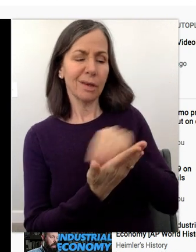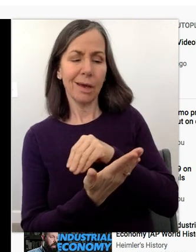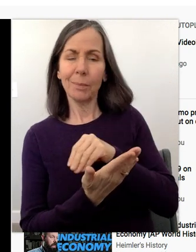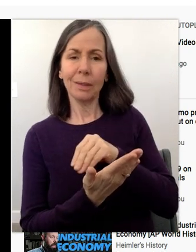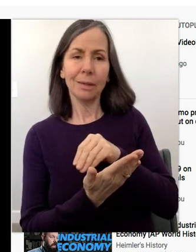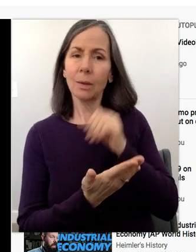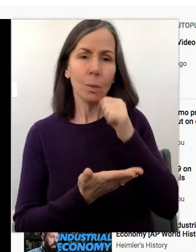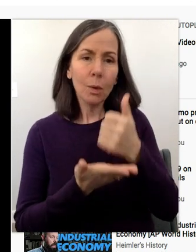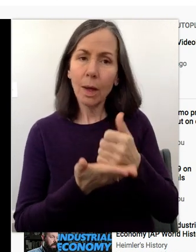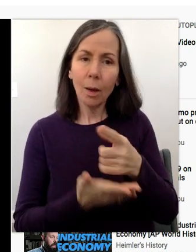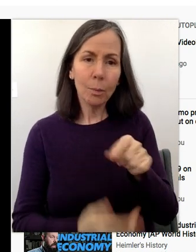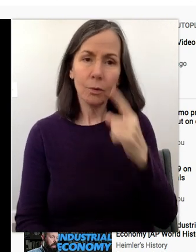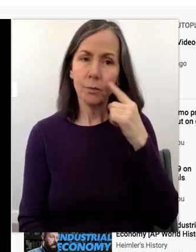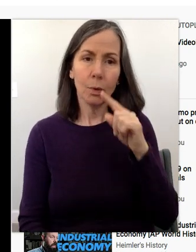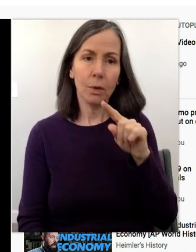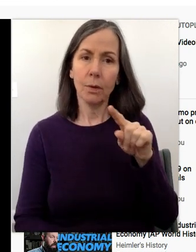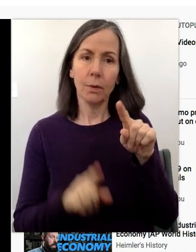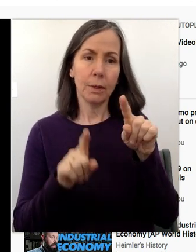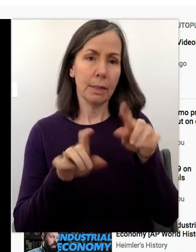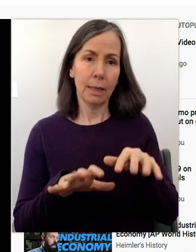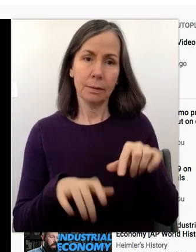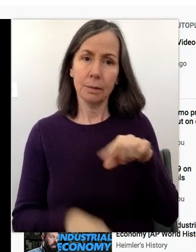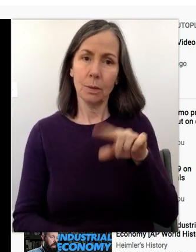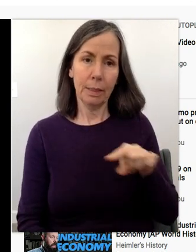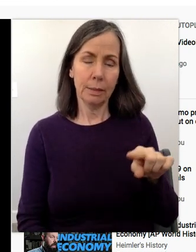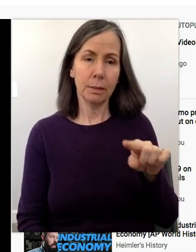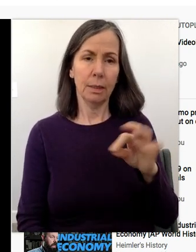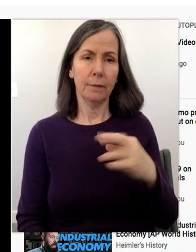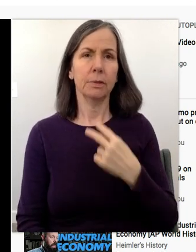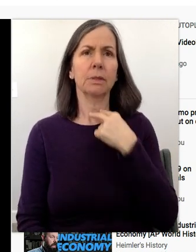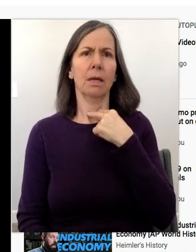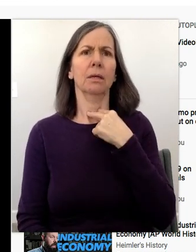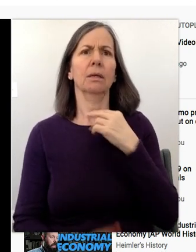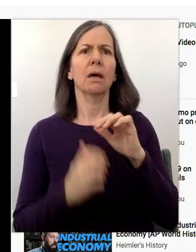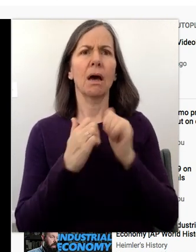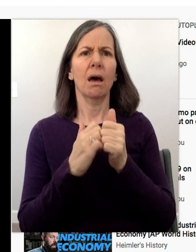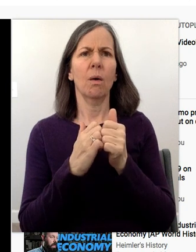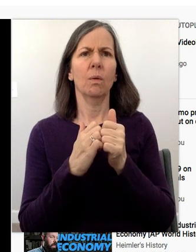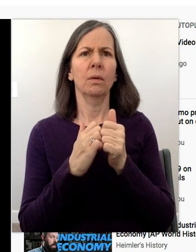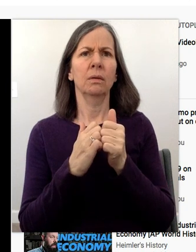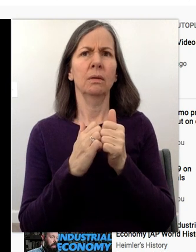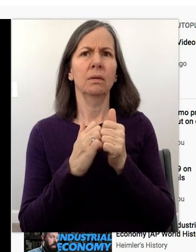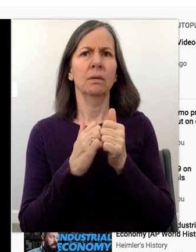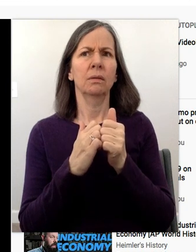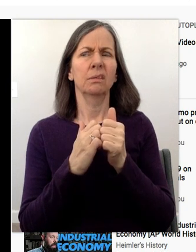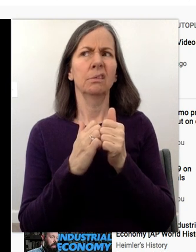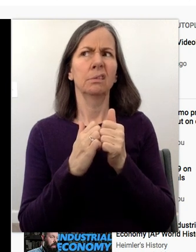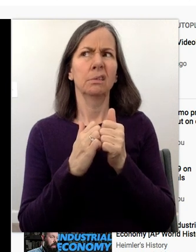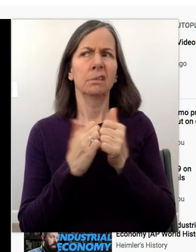you. Only if you get stuck on something can you look at these while you're working.